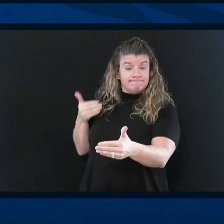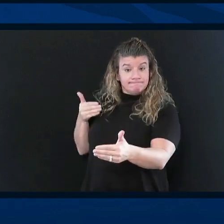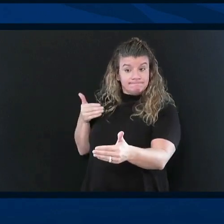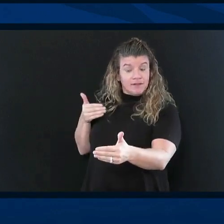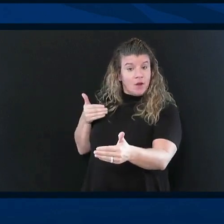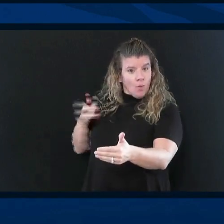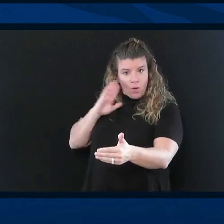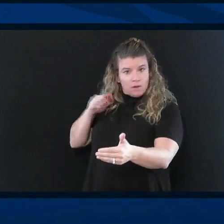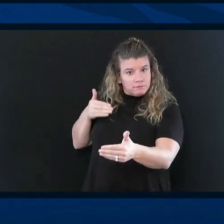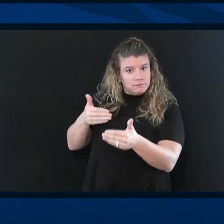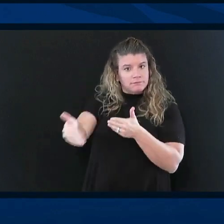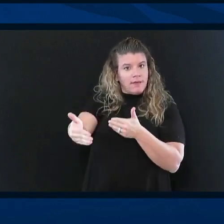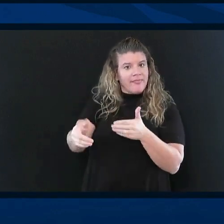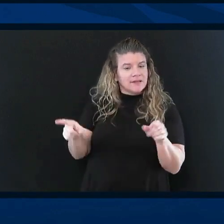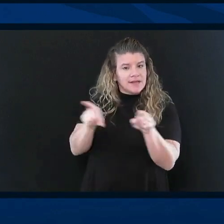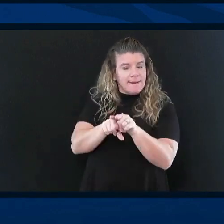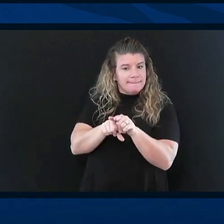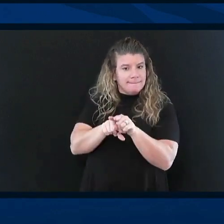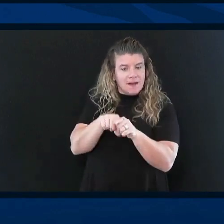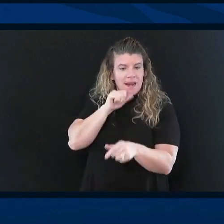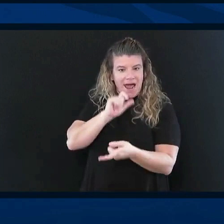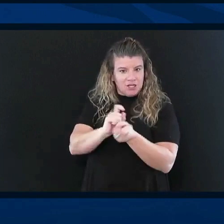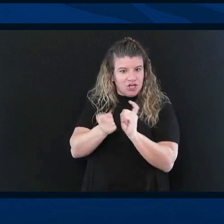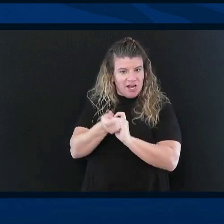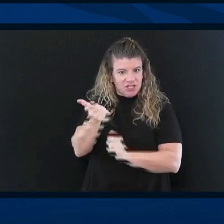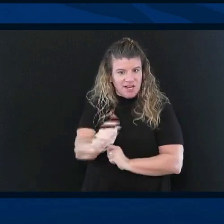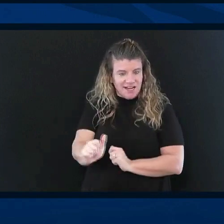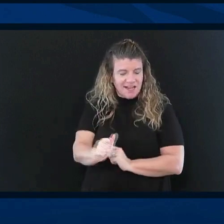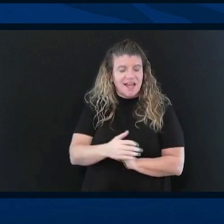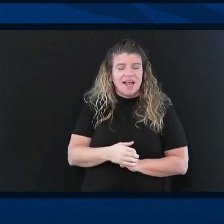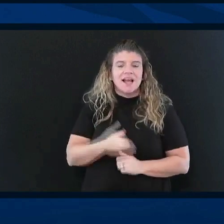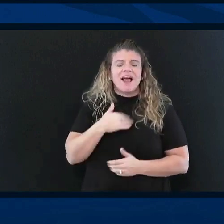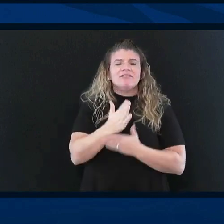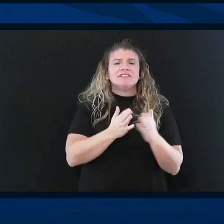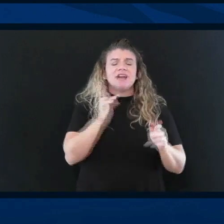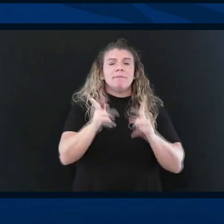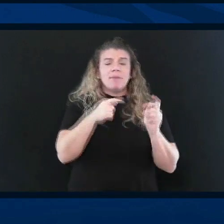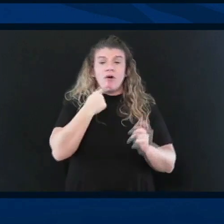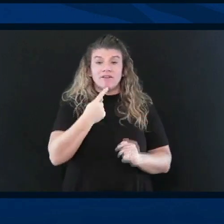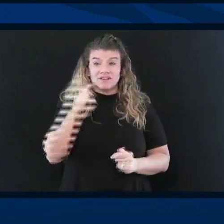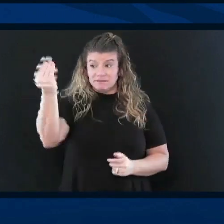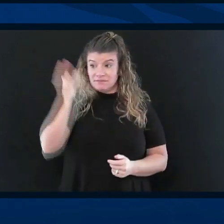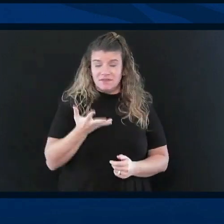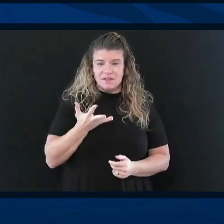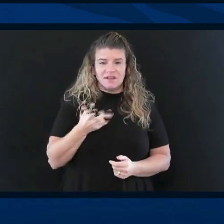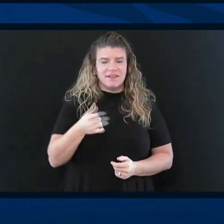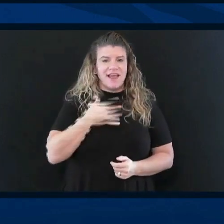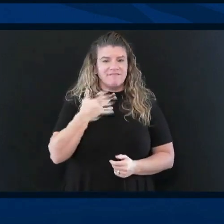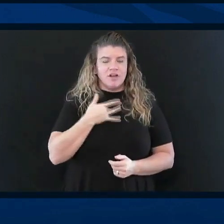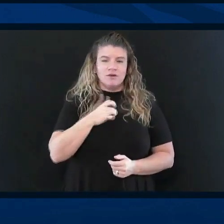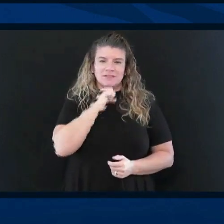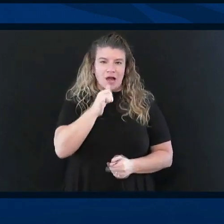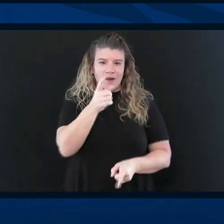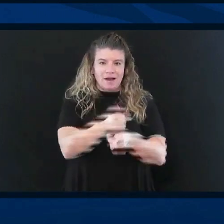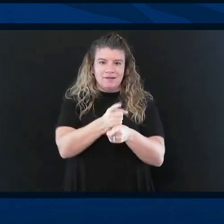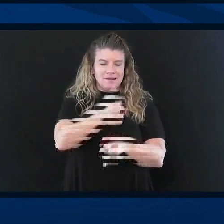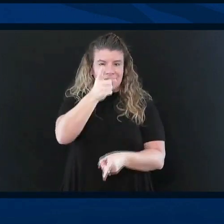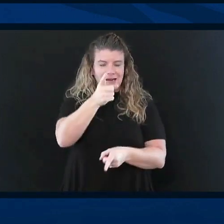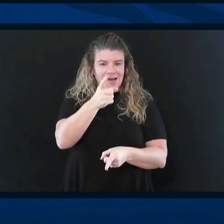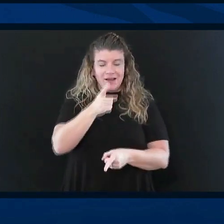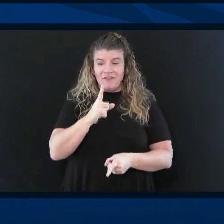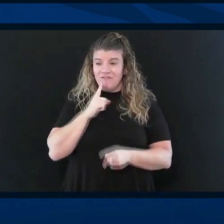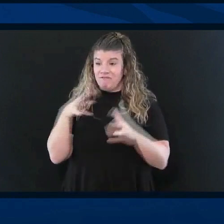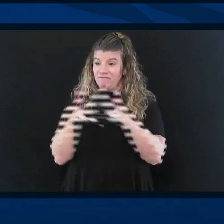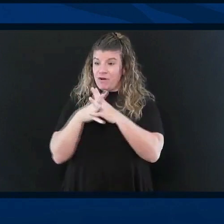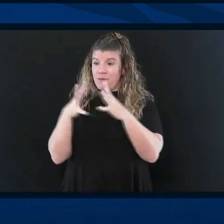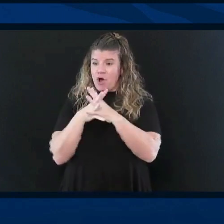is how we're going to continue to do it. And because I guess some people they're saying to us, it feels it's a double standard for football versus